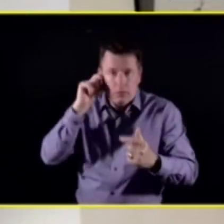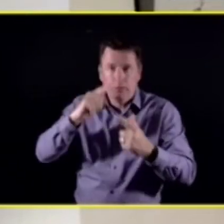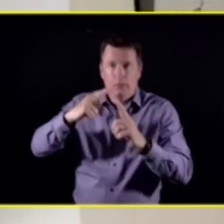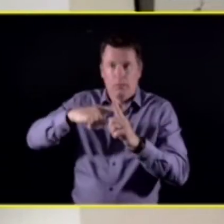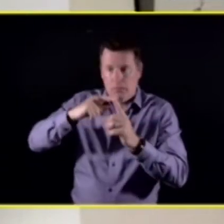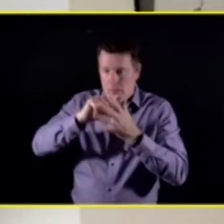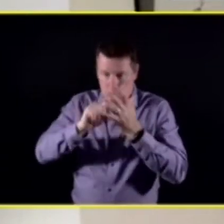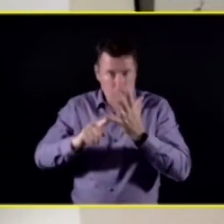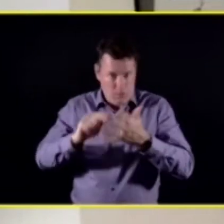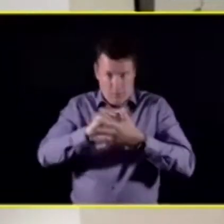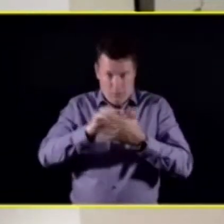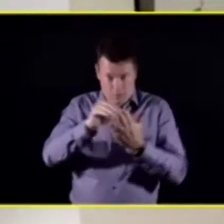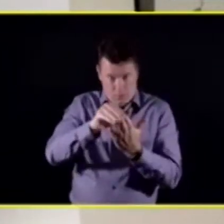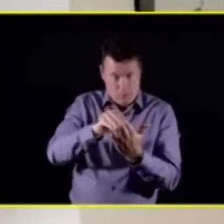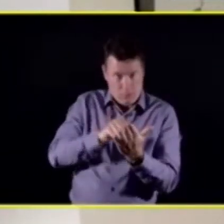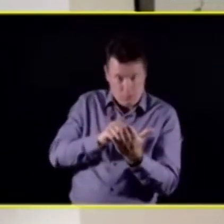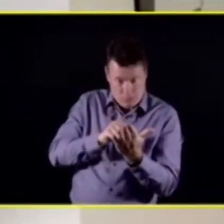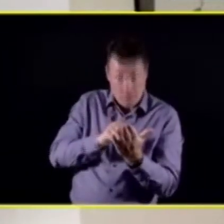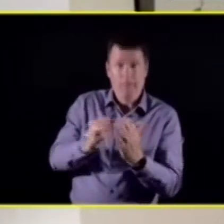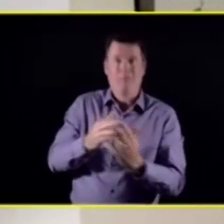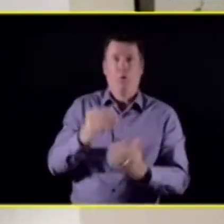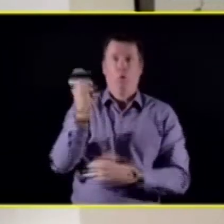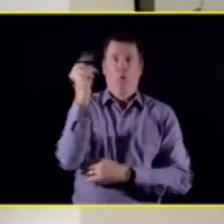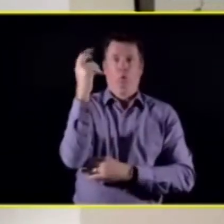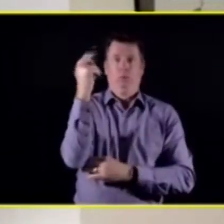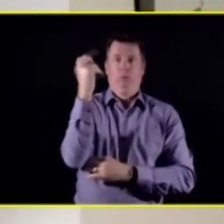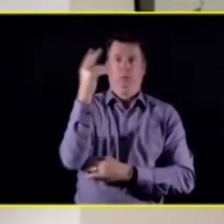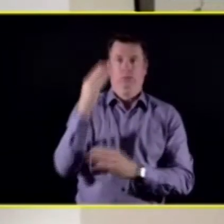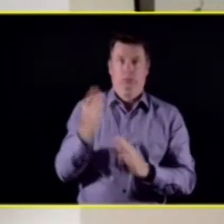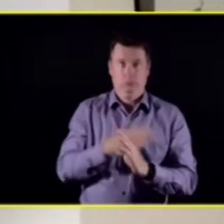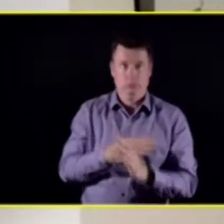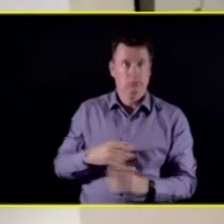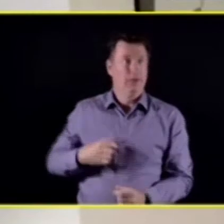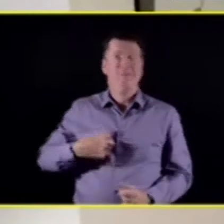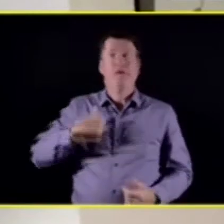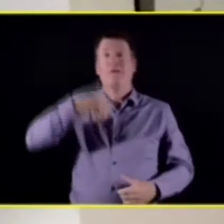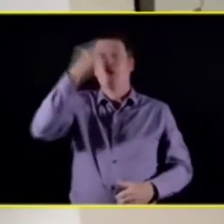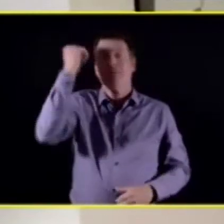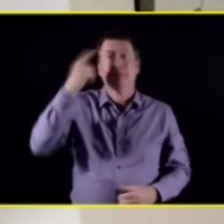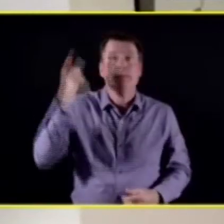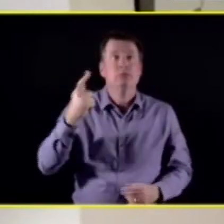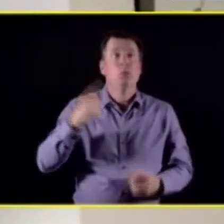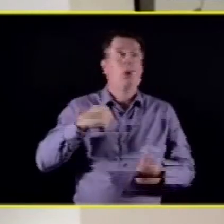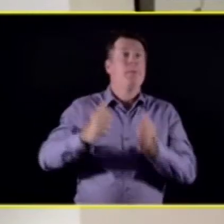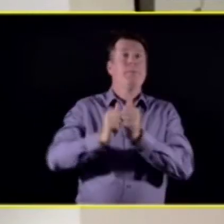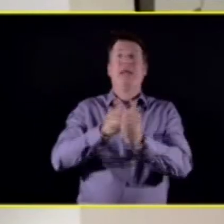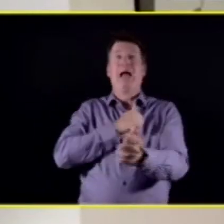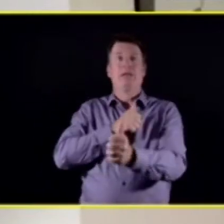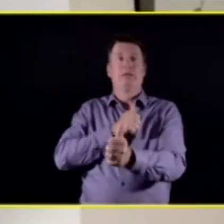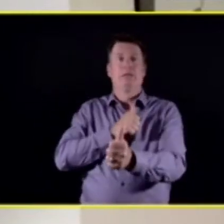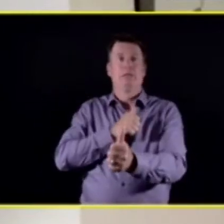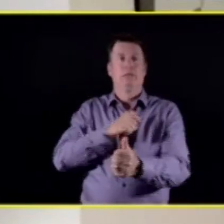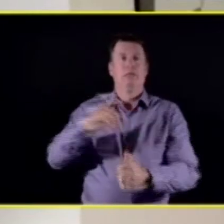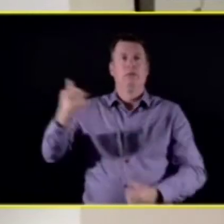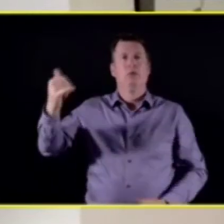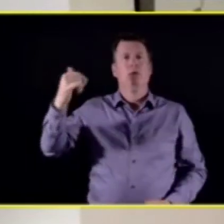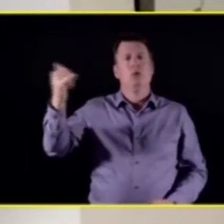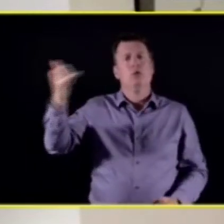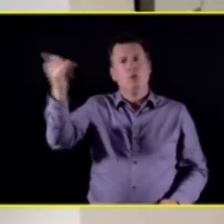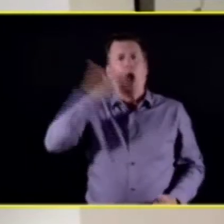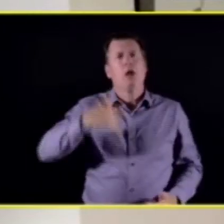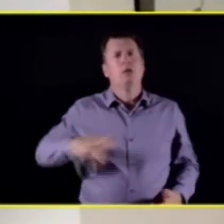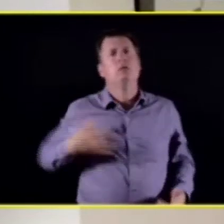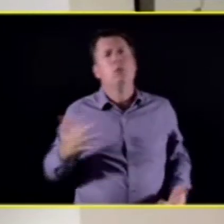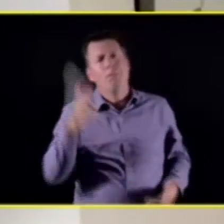me. They've even given me, you can wear something around your neck or a watch. So if you have a fall, you